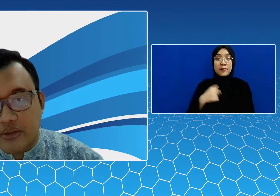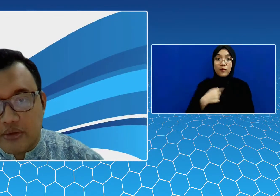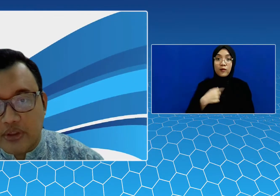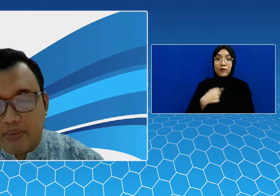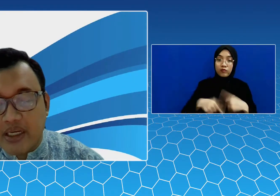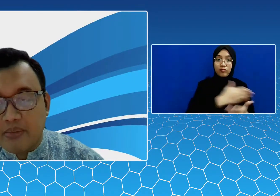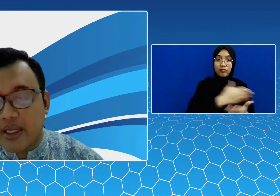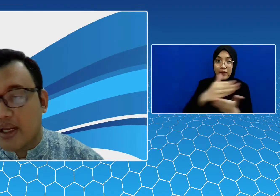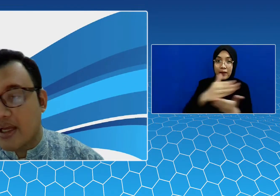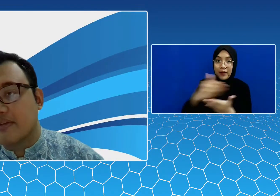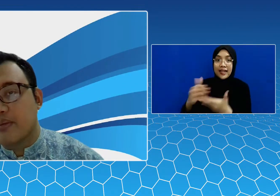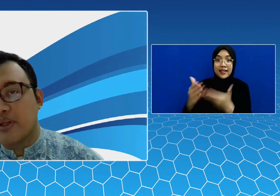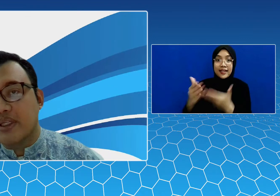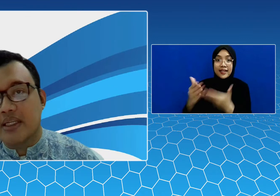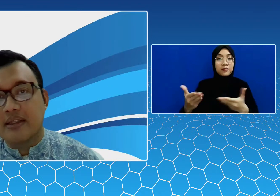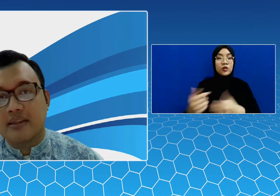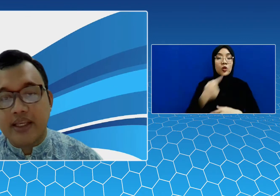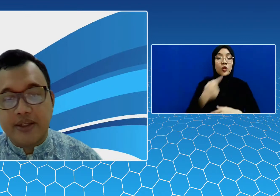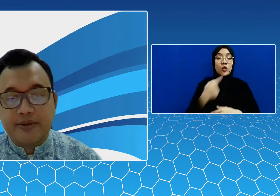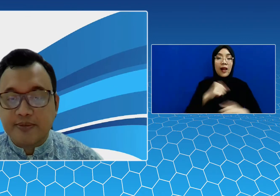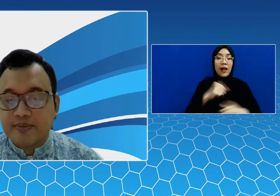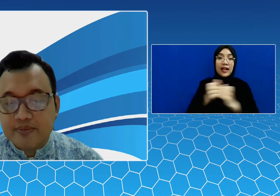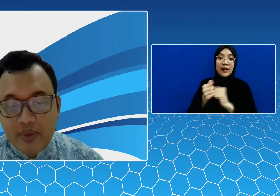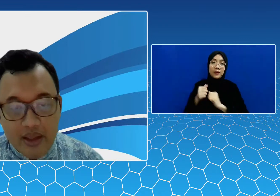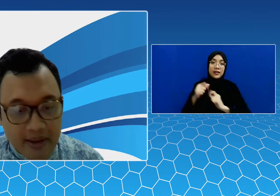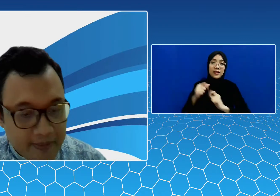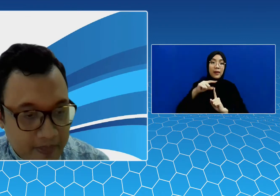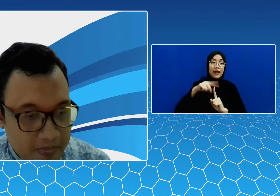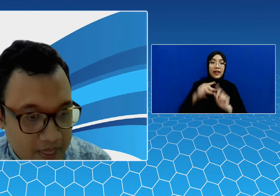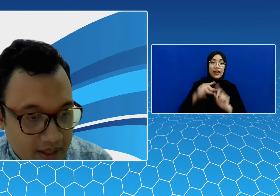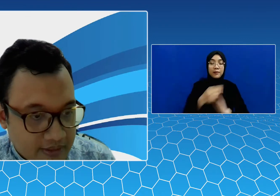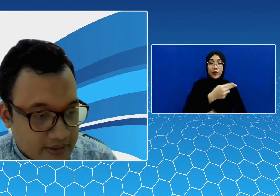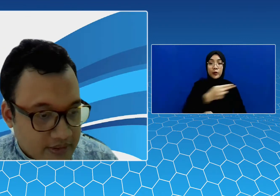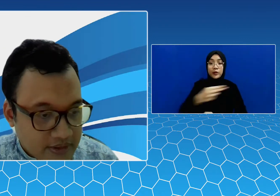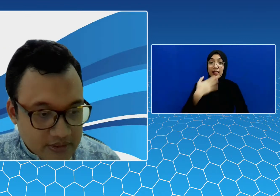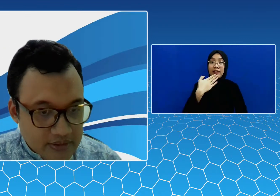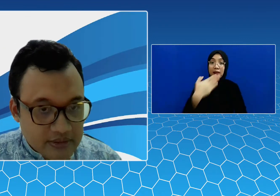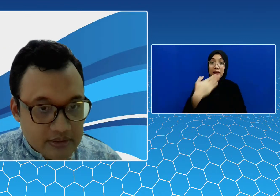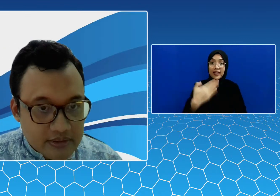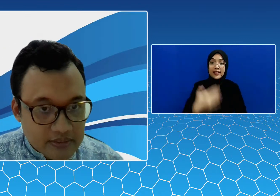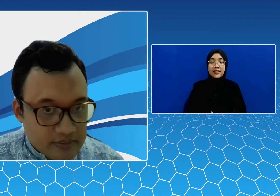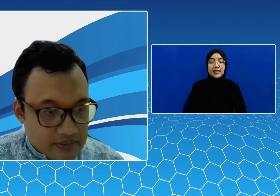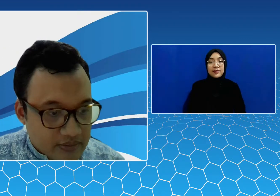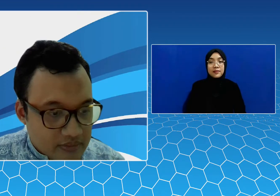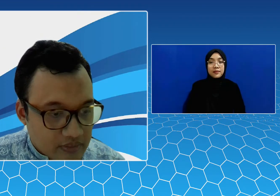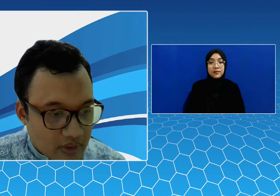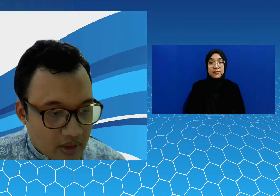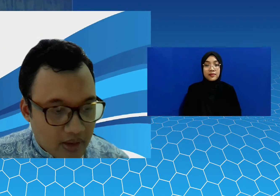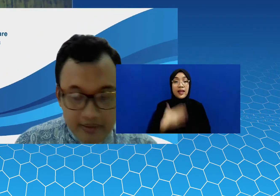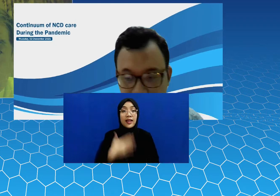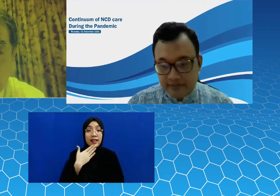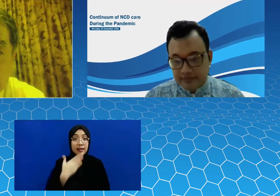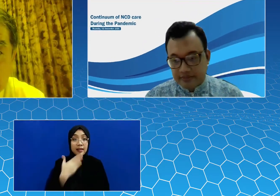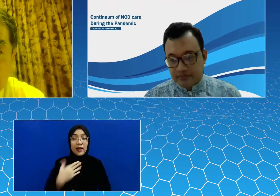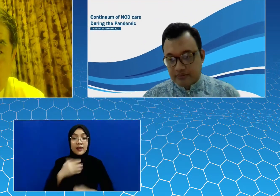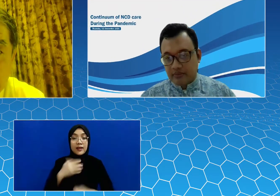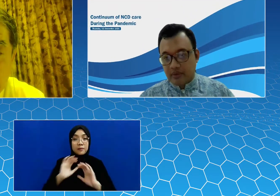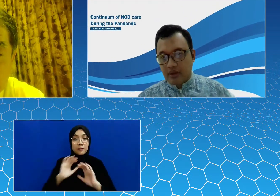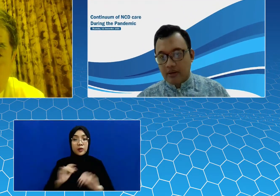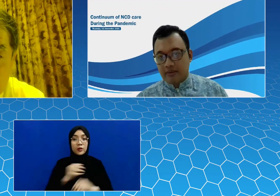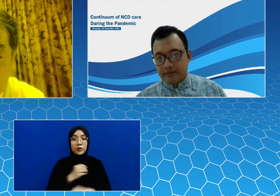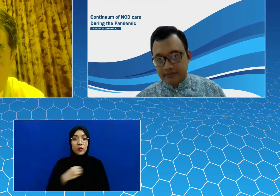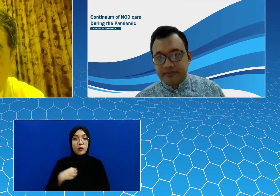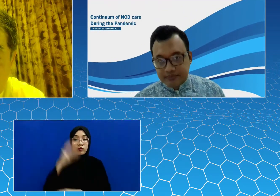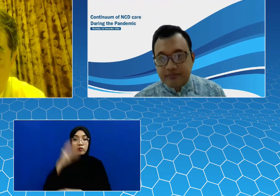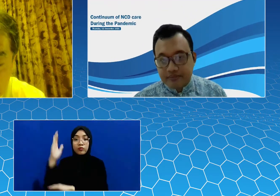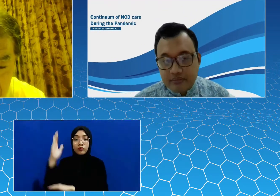problems through the pandemic era from Indonesia. Thank you. Okay, thank you very much, Doctor, for the presentation. We'll come to the Q&As at the very